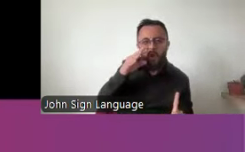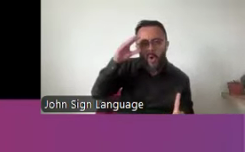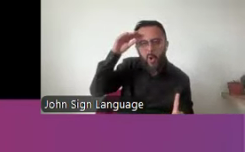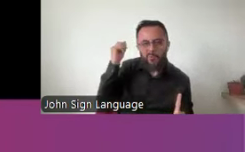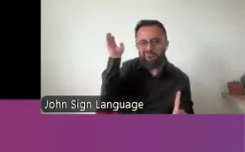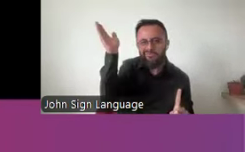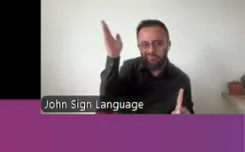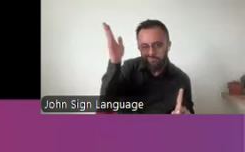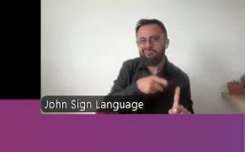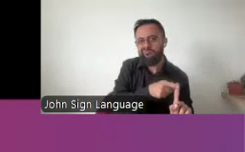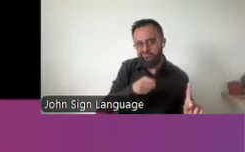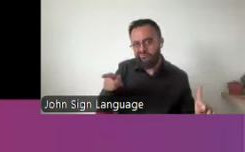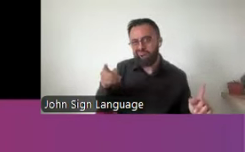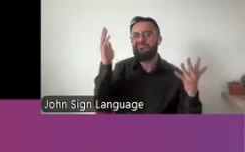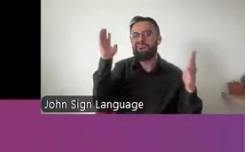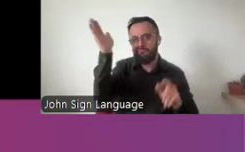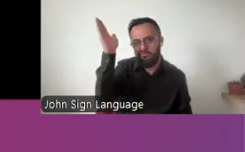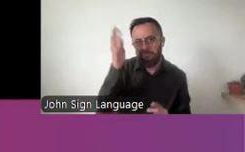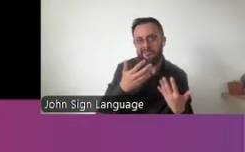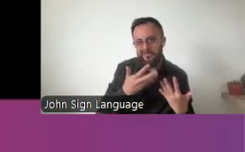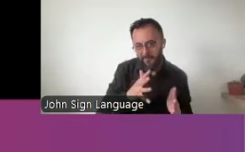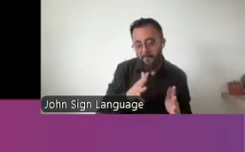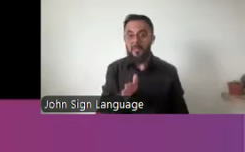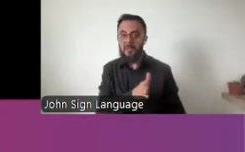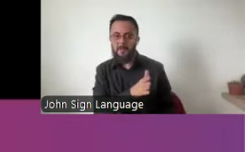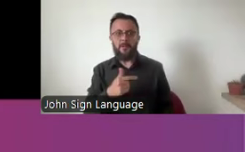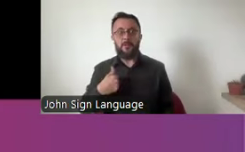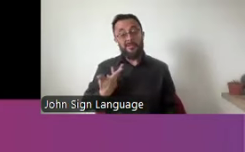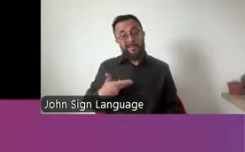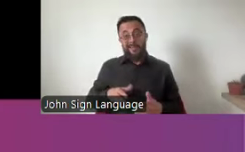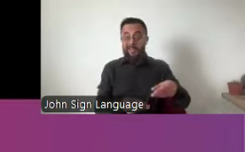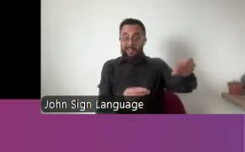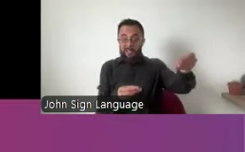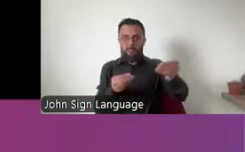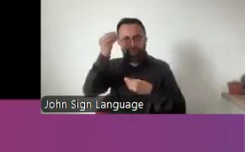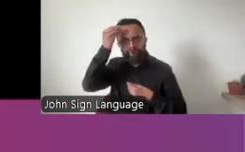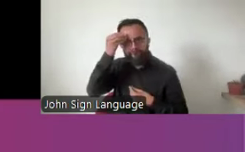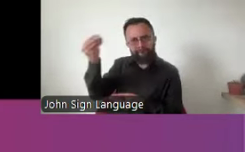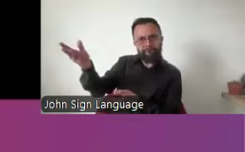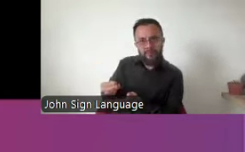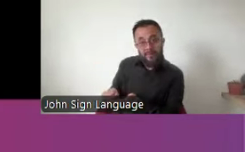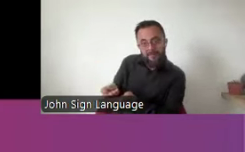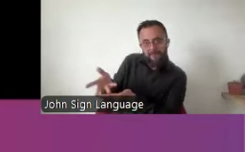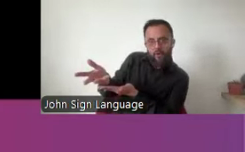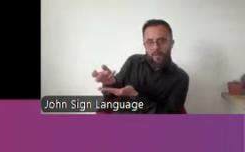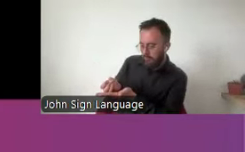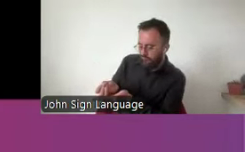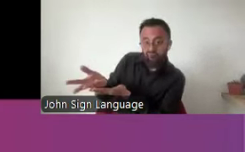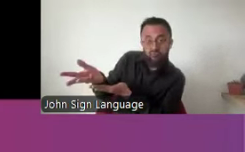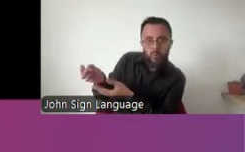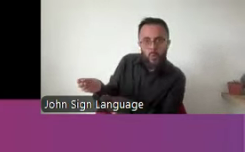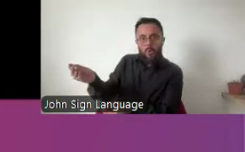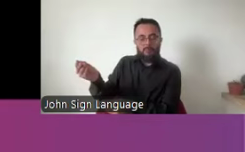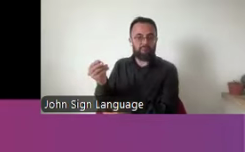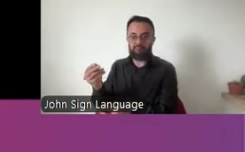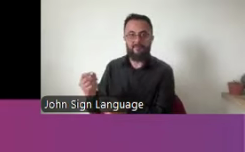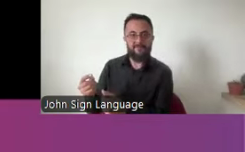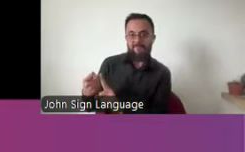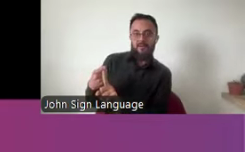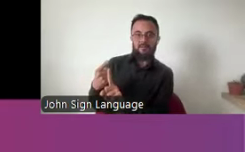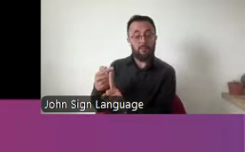a report that was the first of its kind to really unpack what is the situation on health for persons